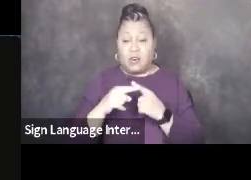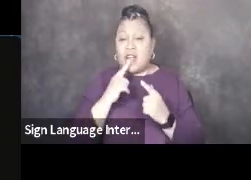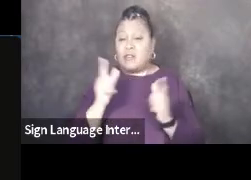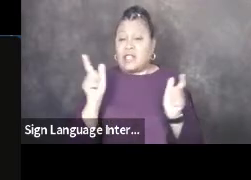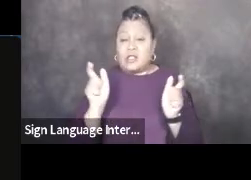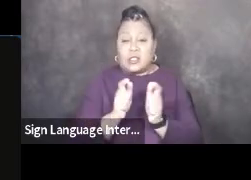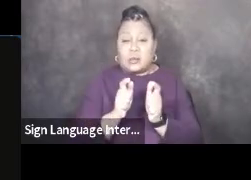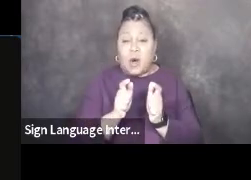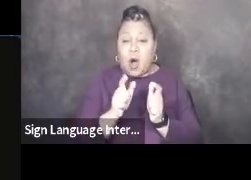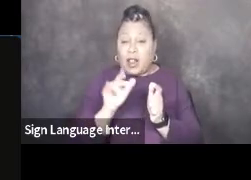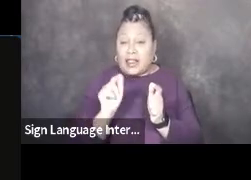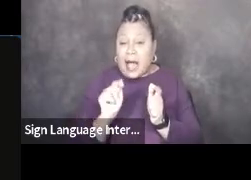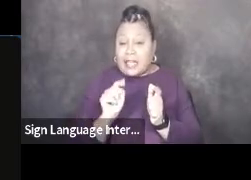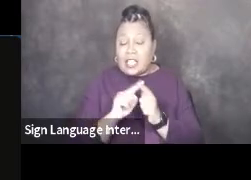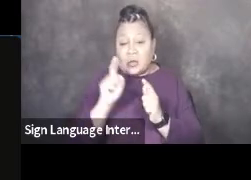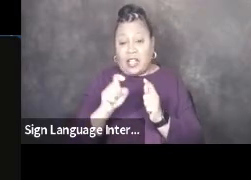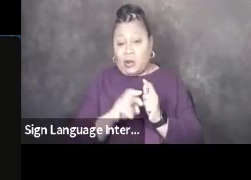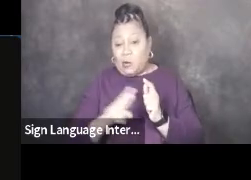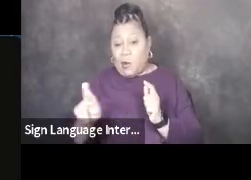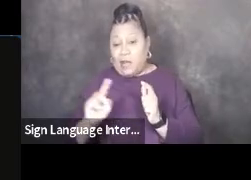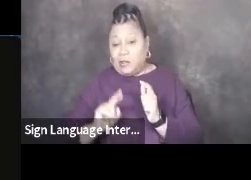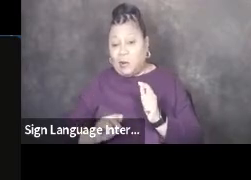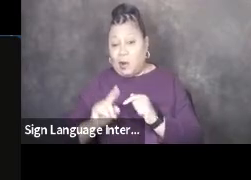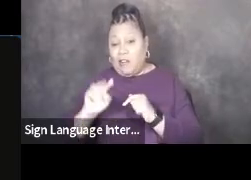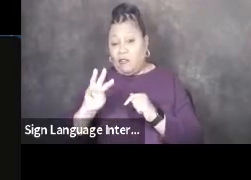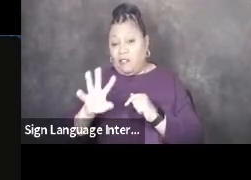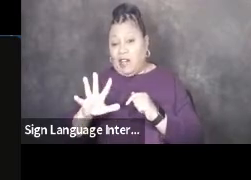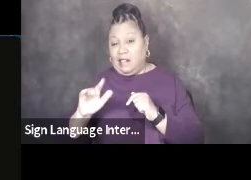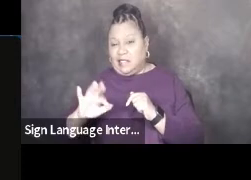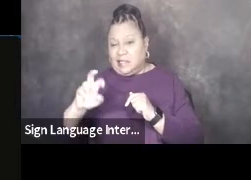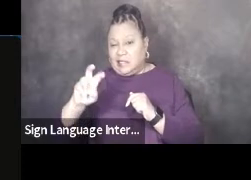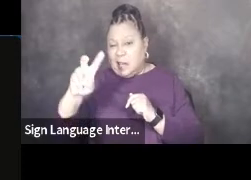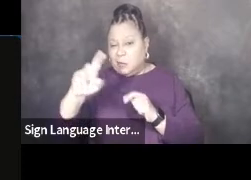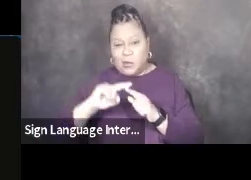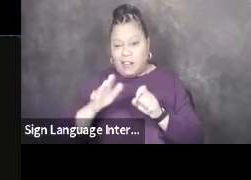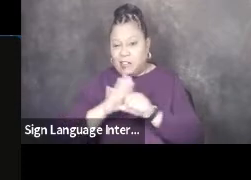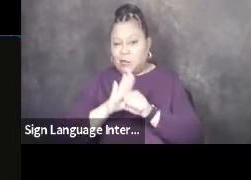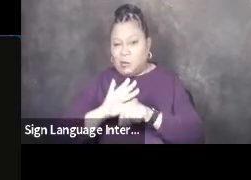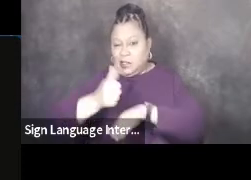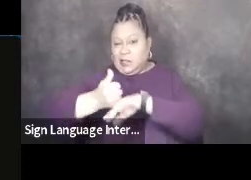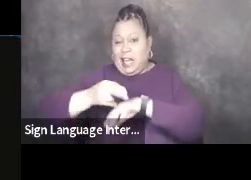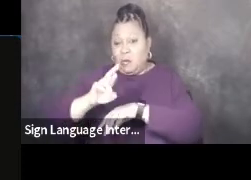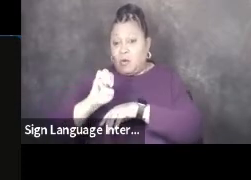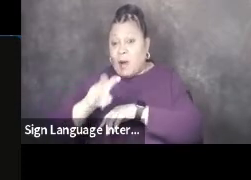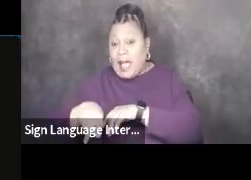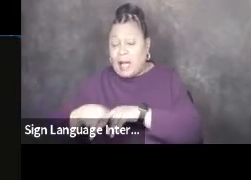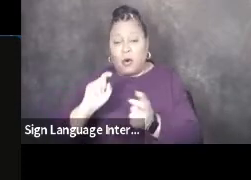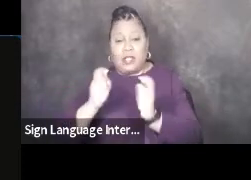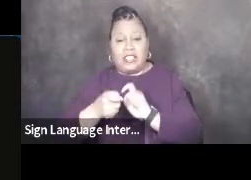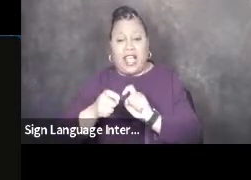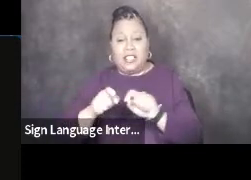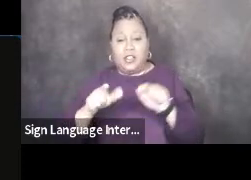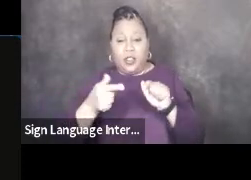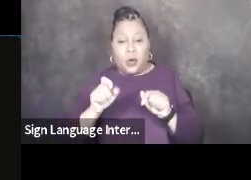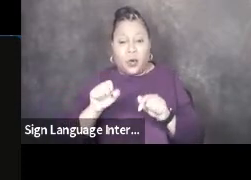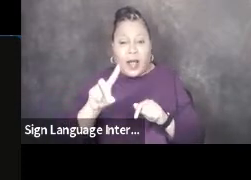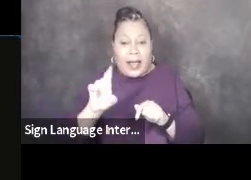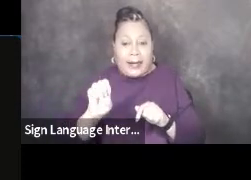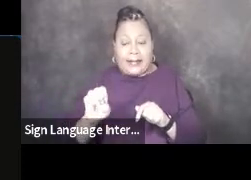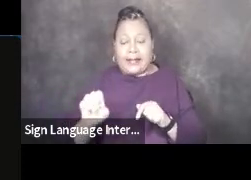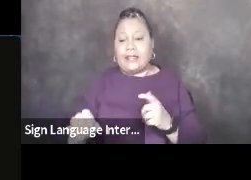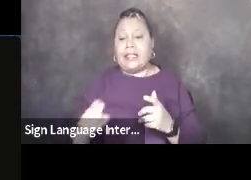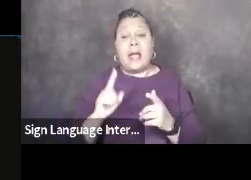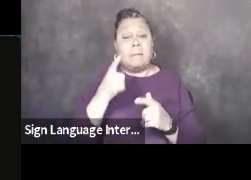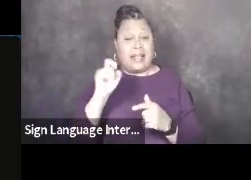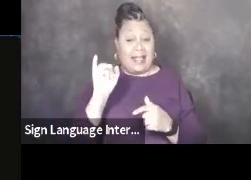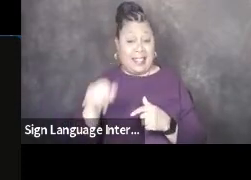small lot and you need on the right, where you're going up 4 or 5 steps, you just don't have enough room to put a ramp in or change the grade.